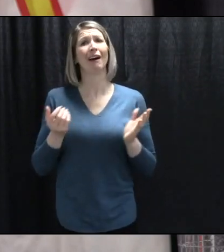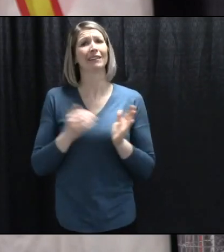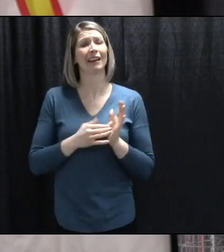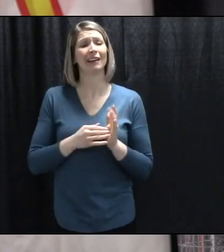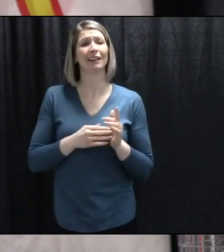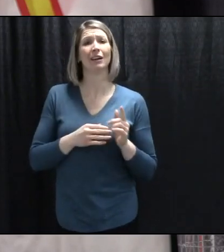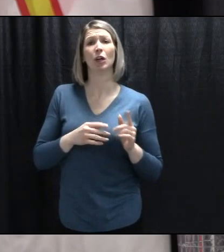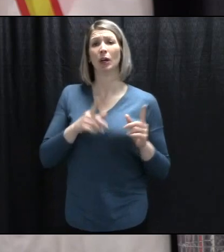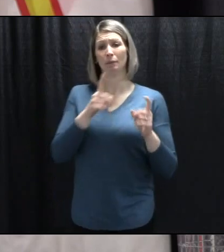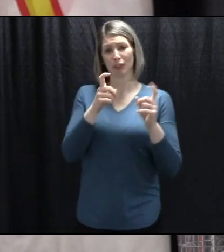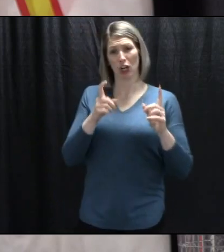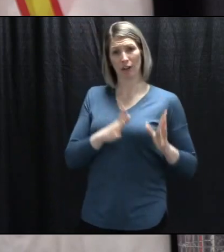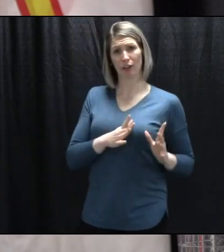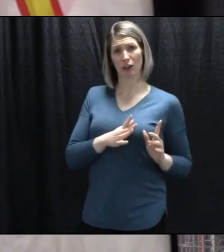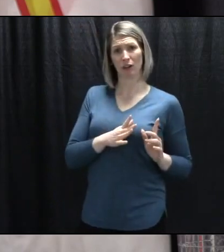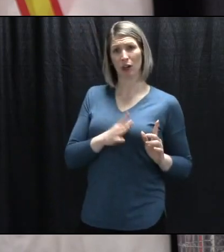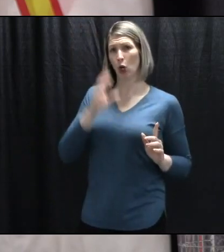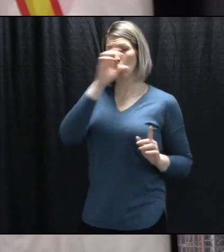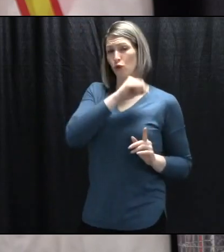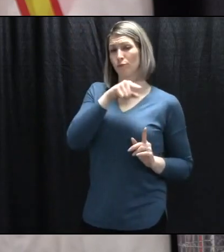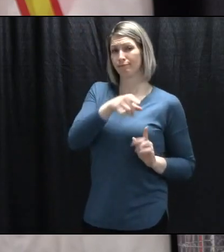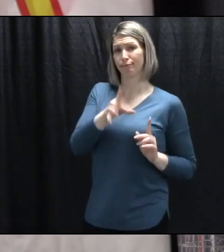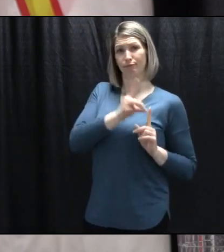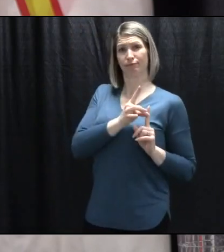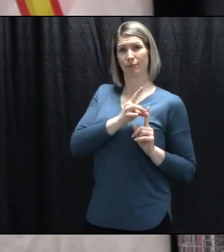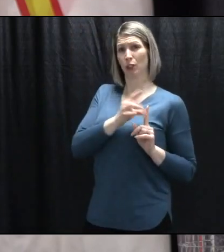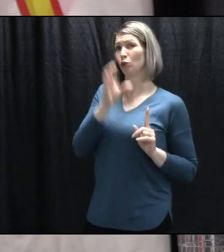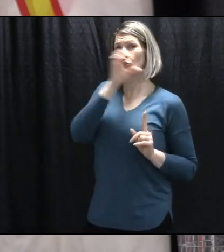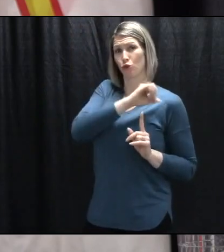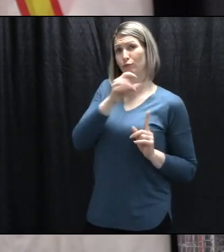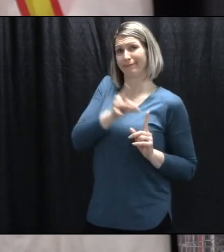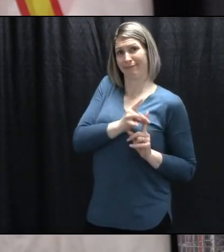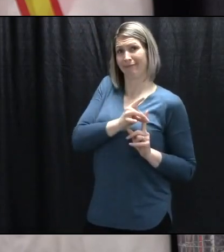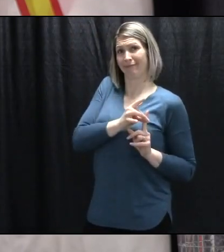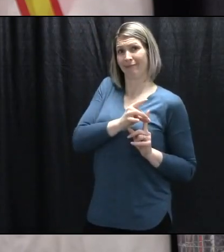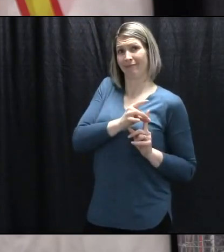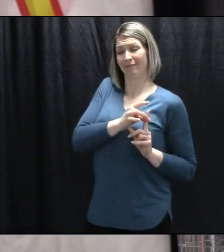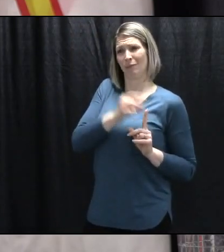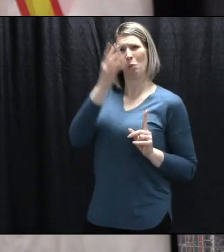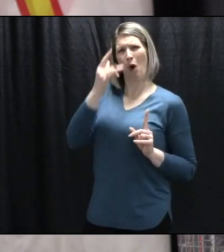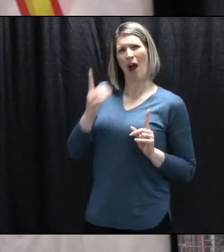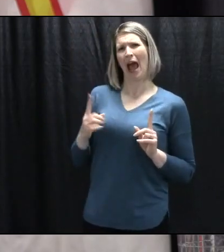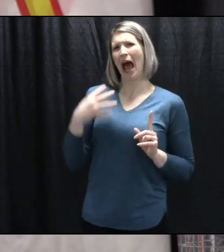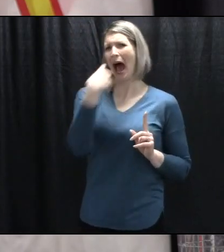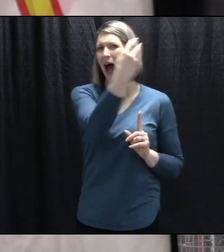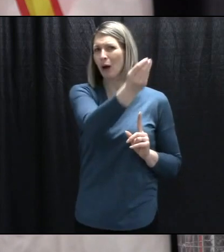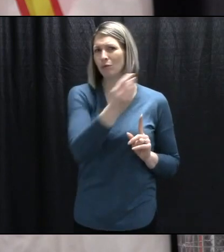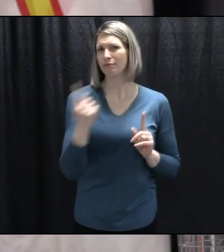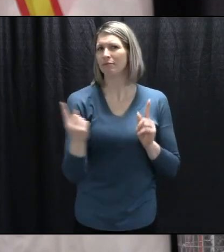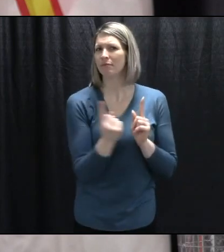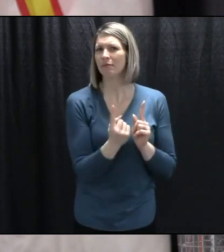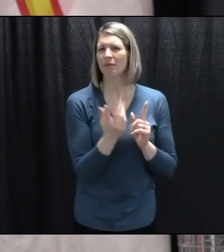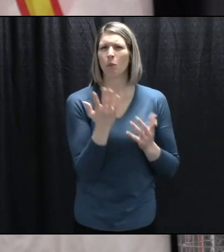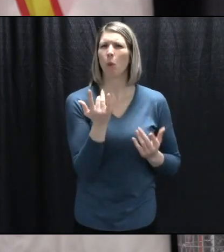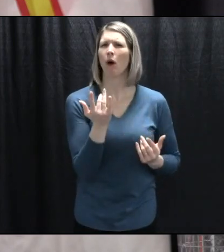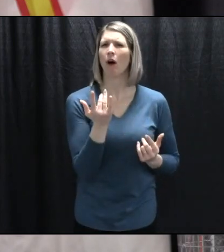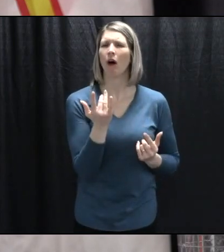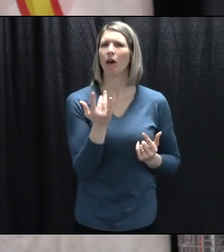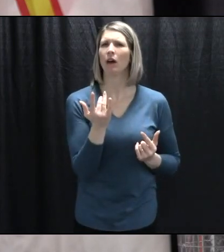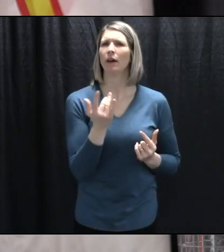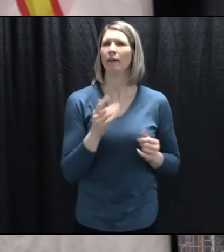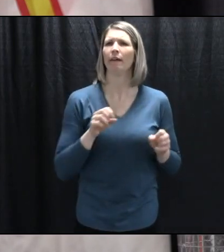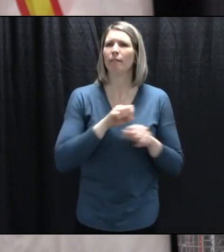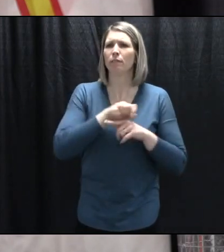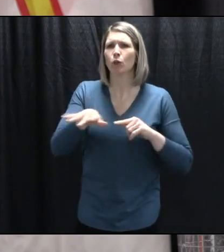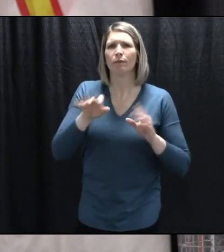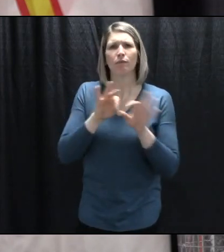many times, working and living on the assumption that the next person you meet could be positive for COVID-19. You could get infected, and the